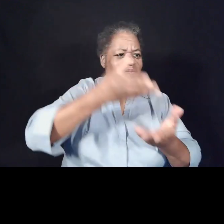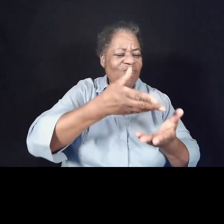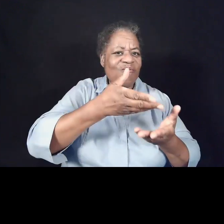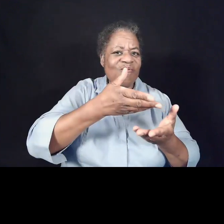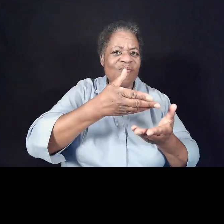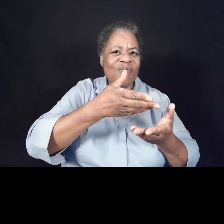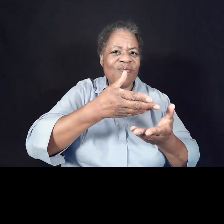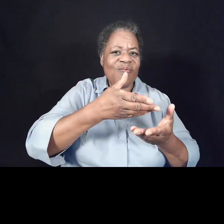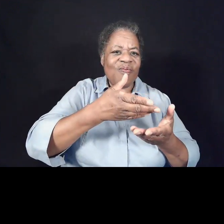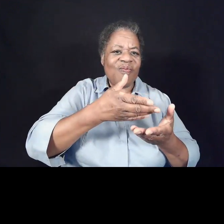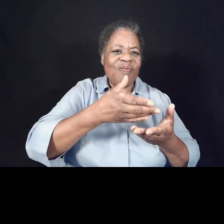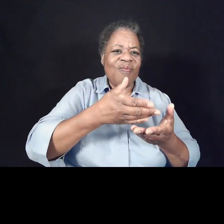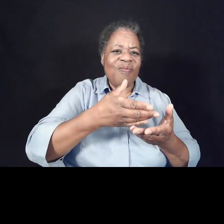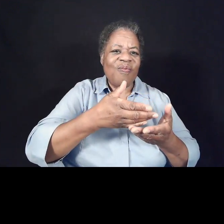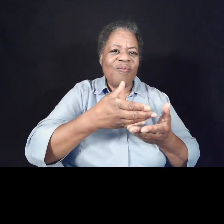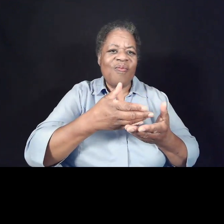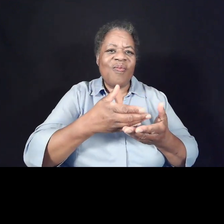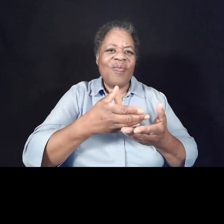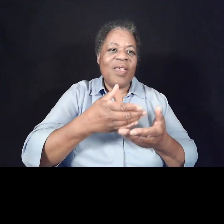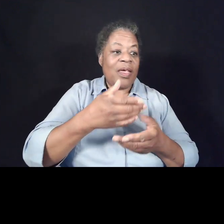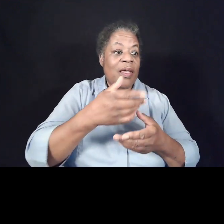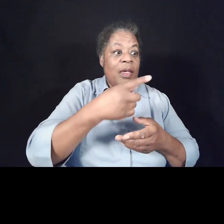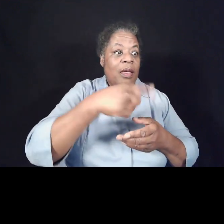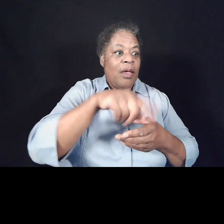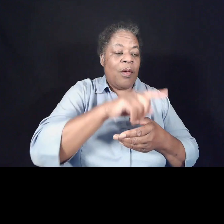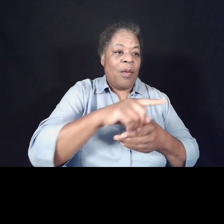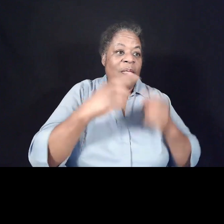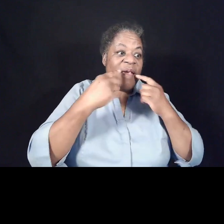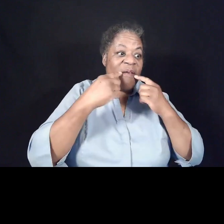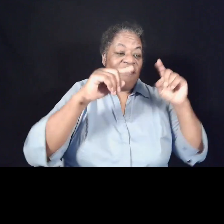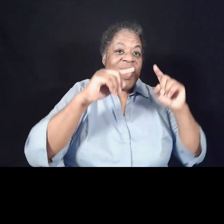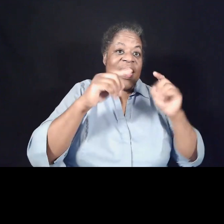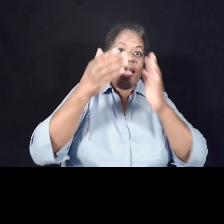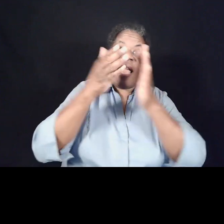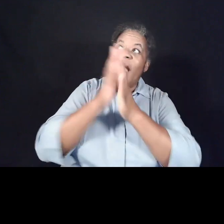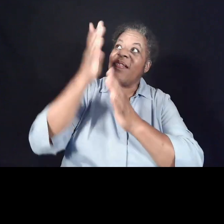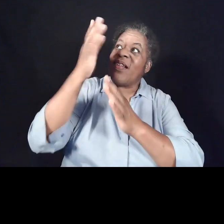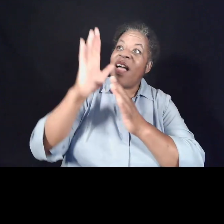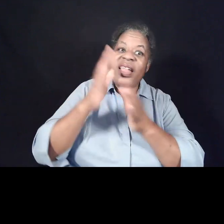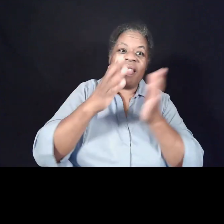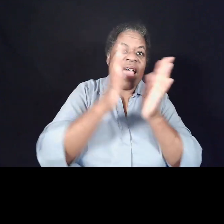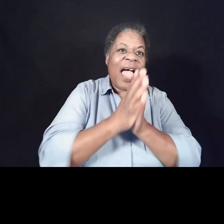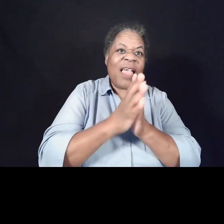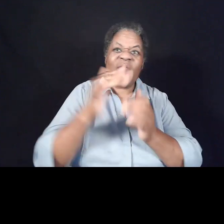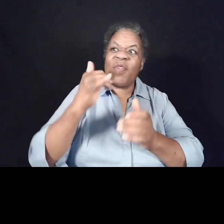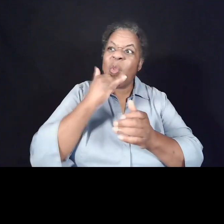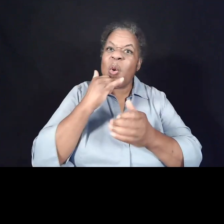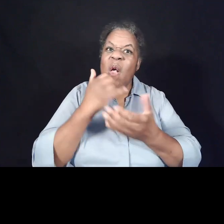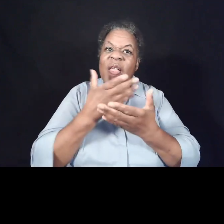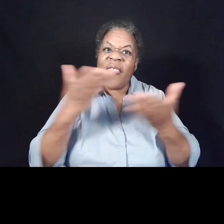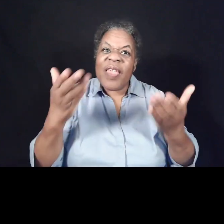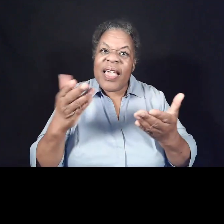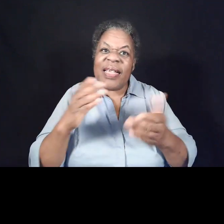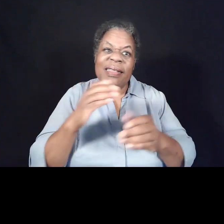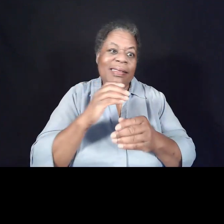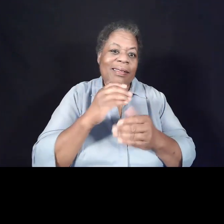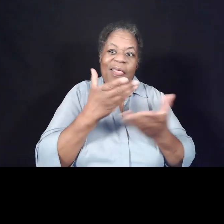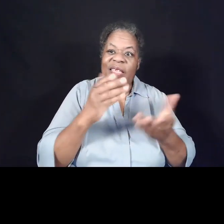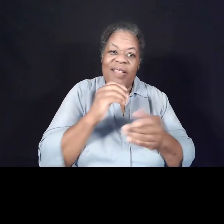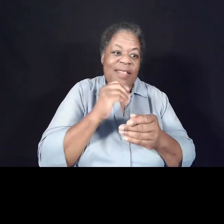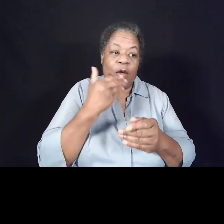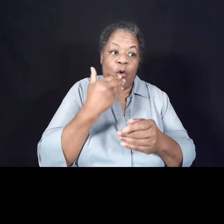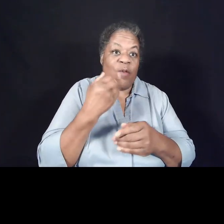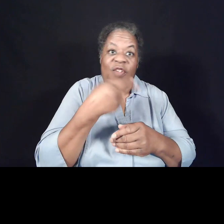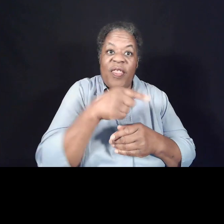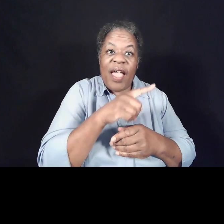And when they finally did get around to asking God, they asked for the wrong things, things that weren't good for them. And they asked